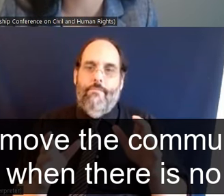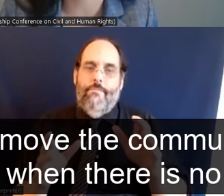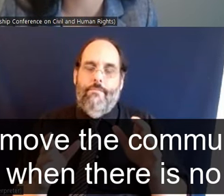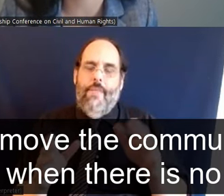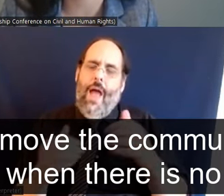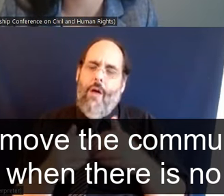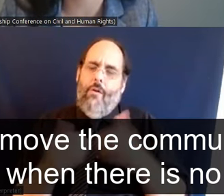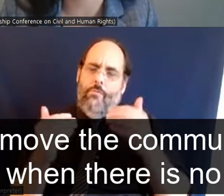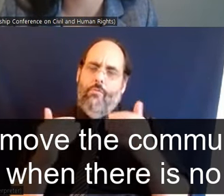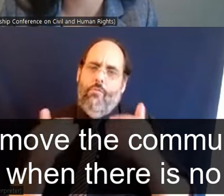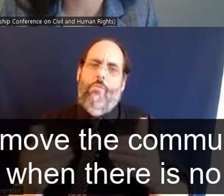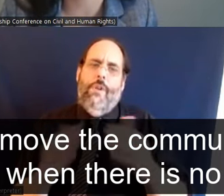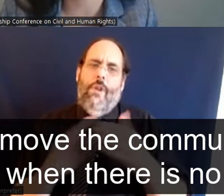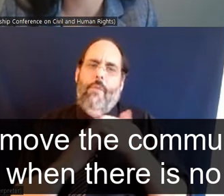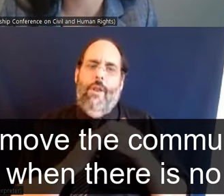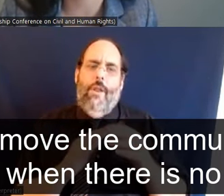forward,